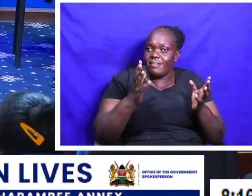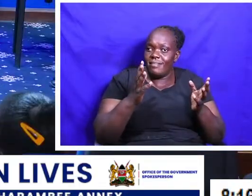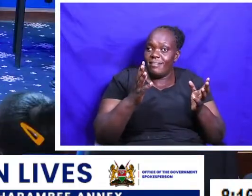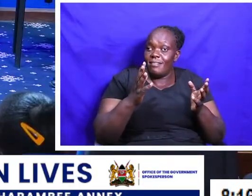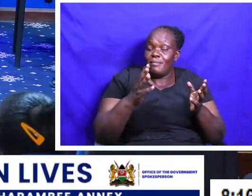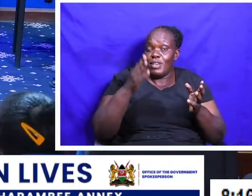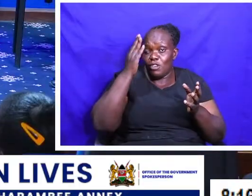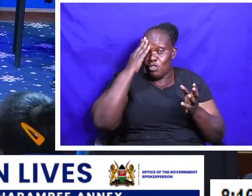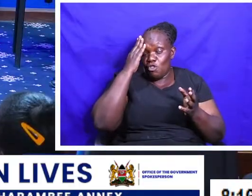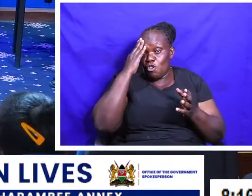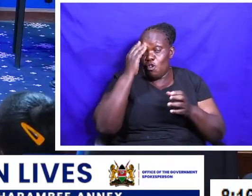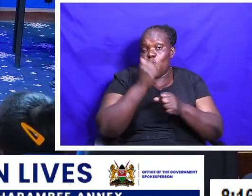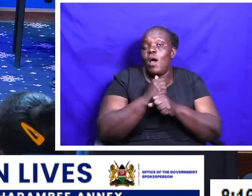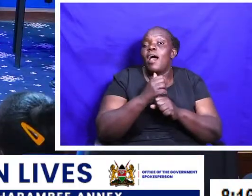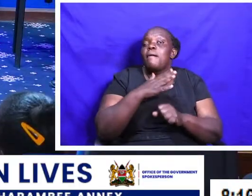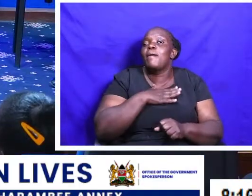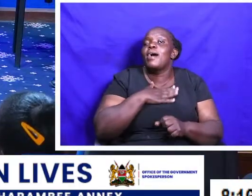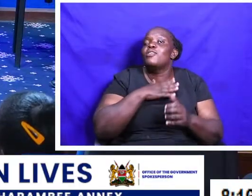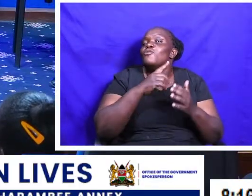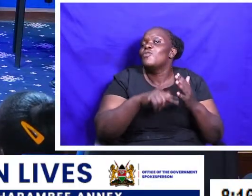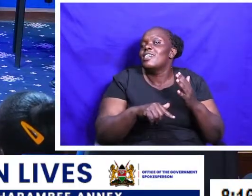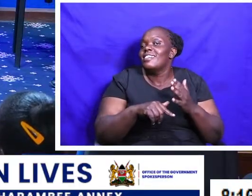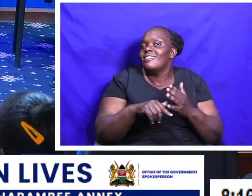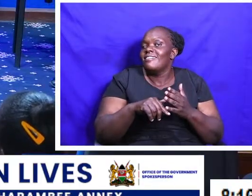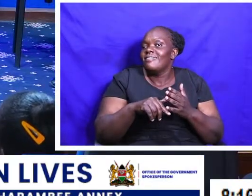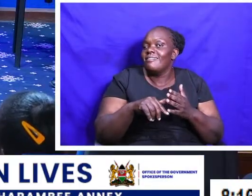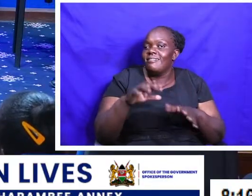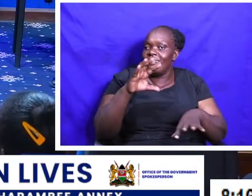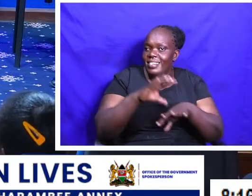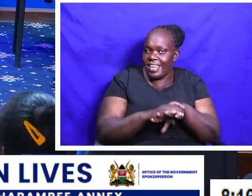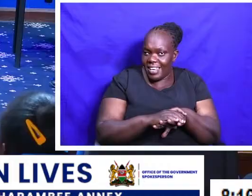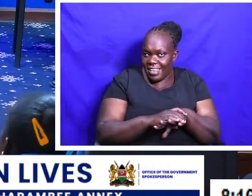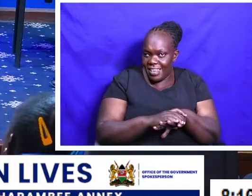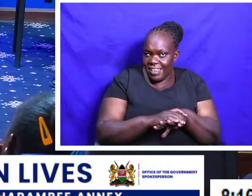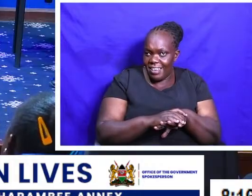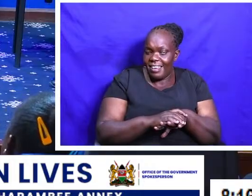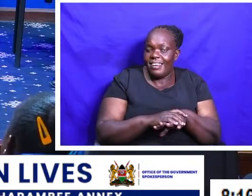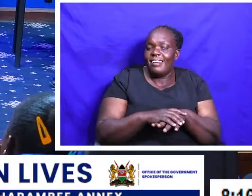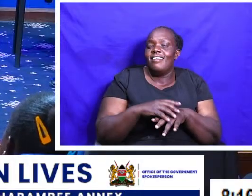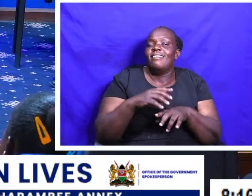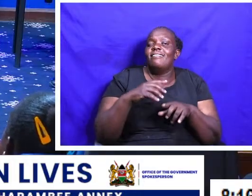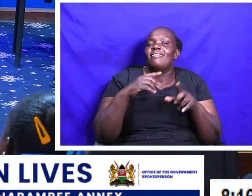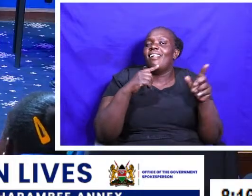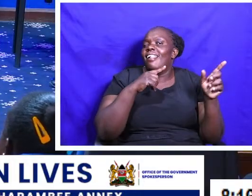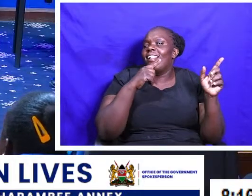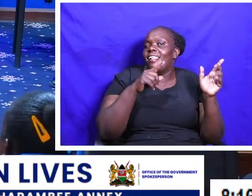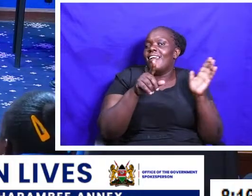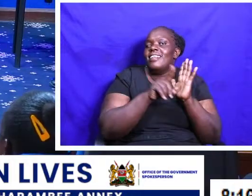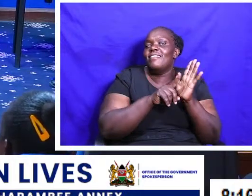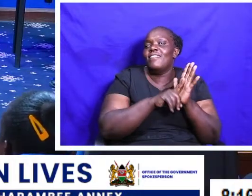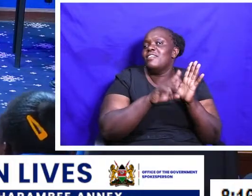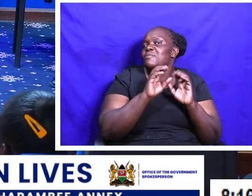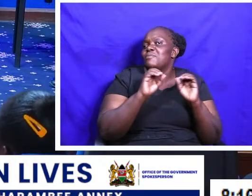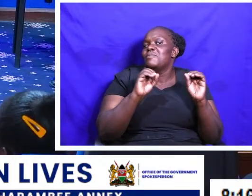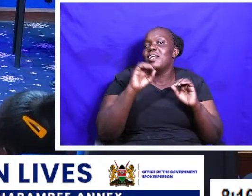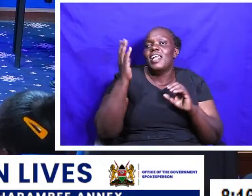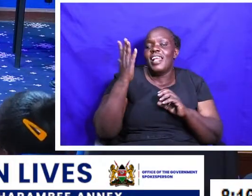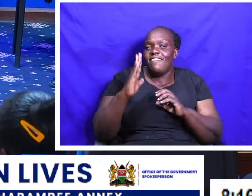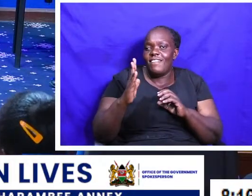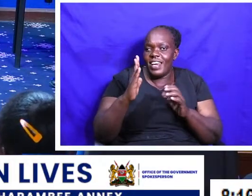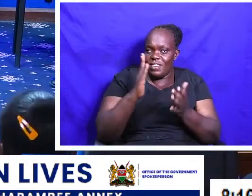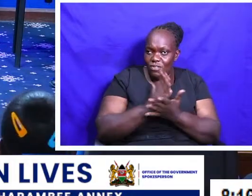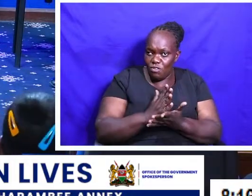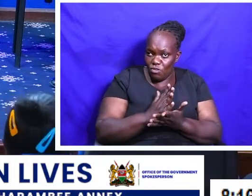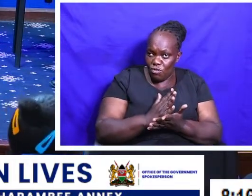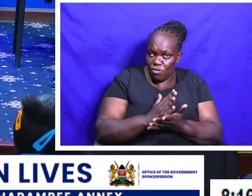But what I do, I don't take criticism negatively, never.